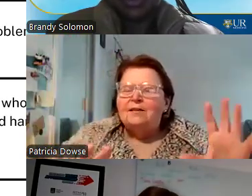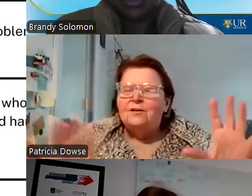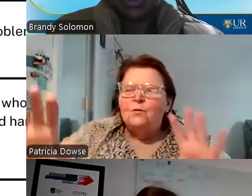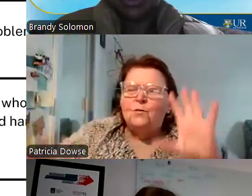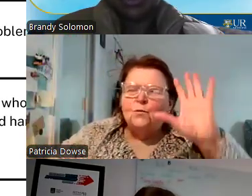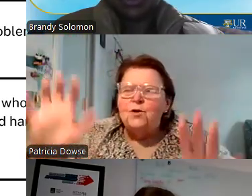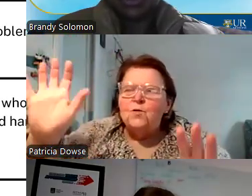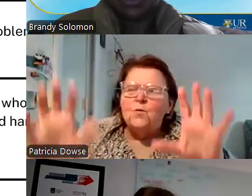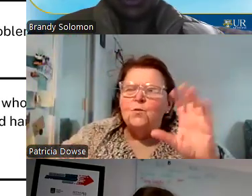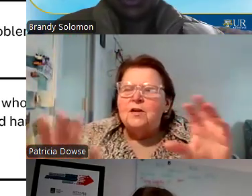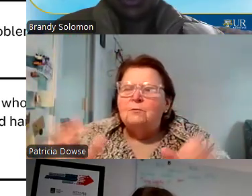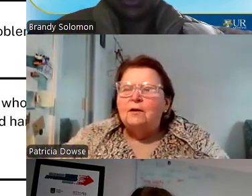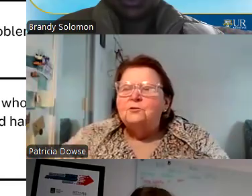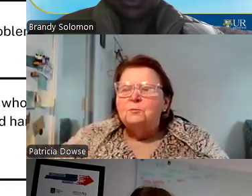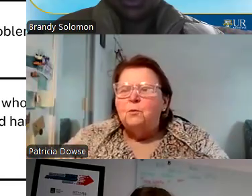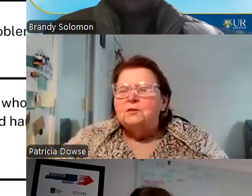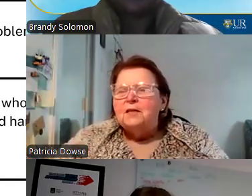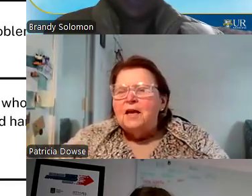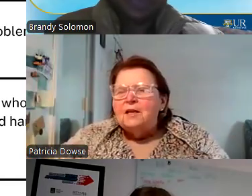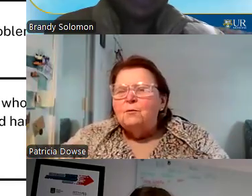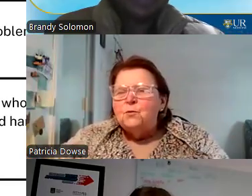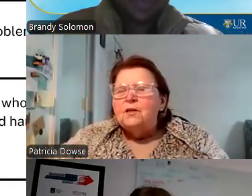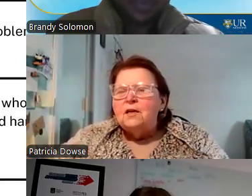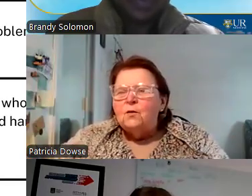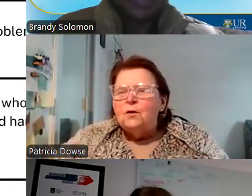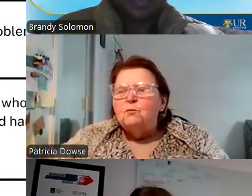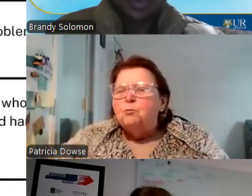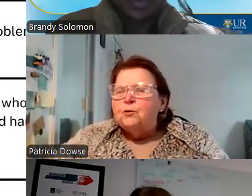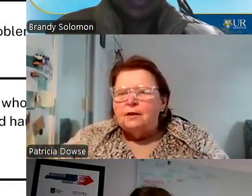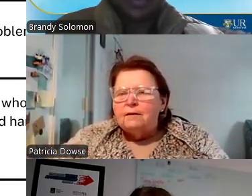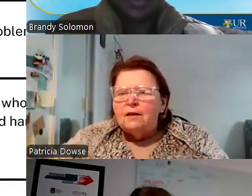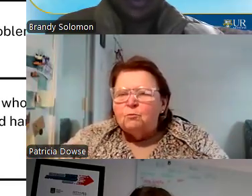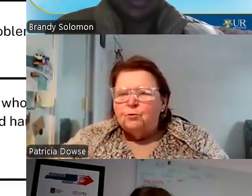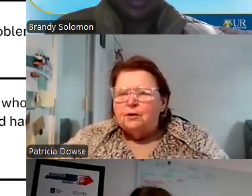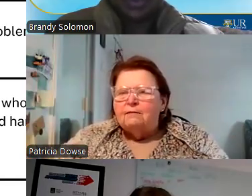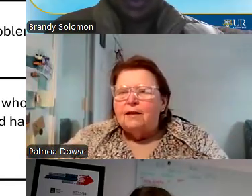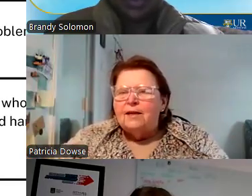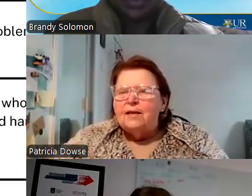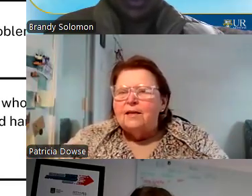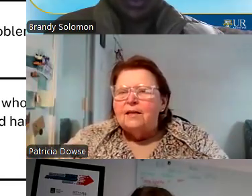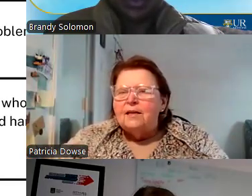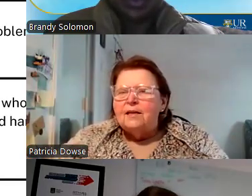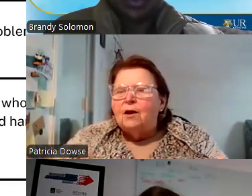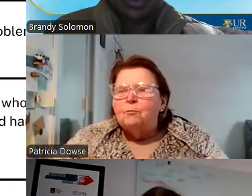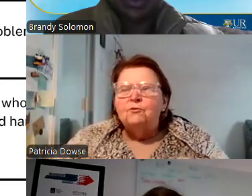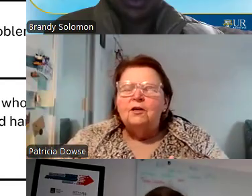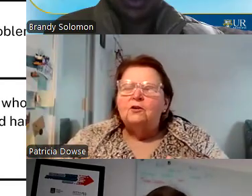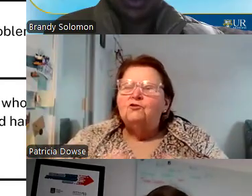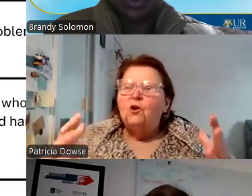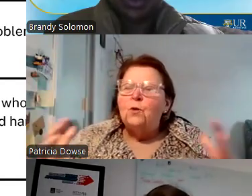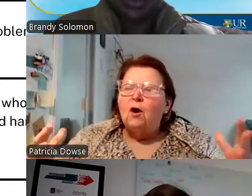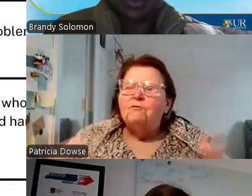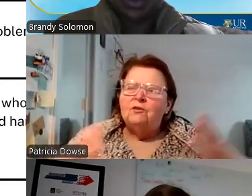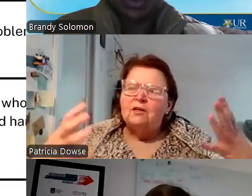Valley that, we knew needed some extra supports. And it was really, he was brilliant. He is brilliant. And yet he didn't have an opportunity